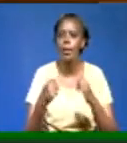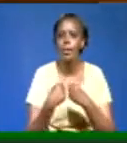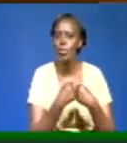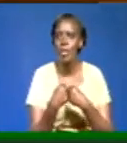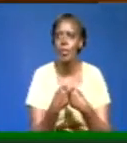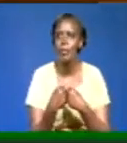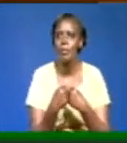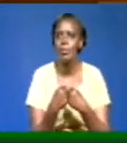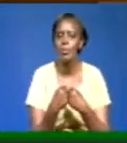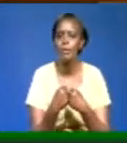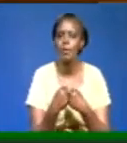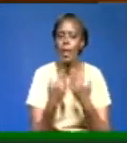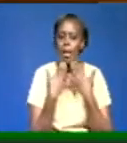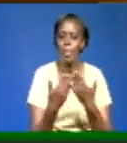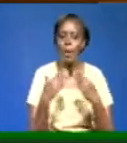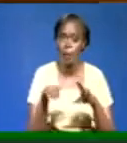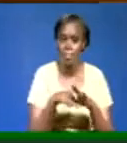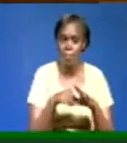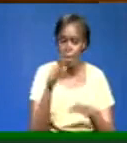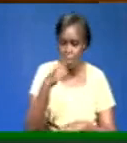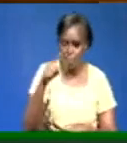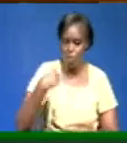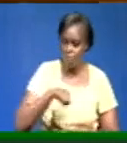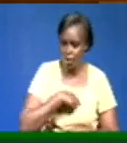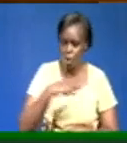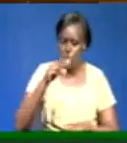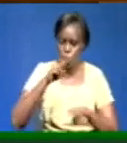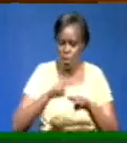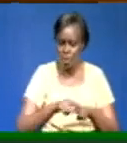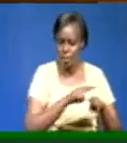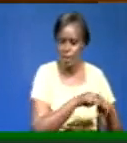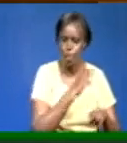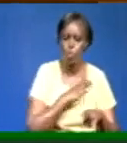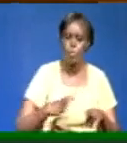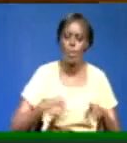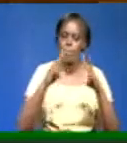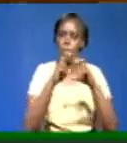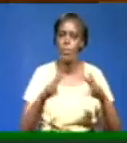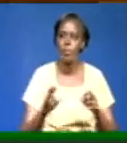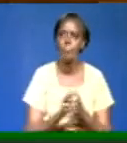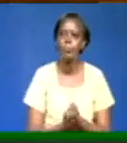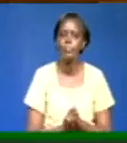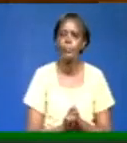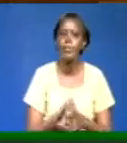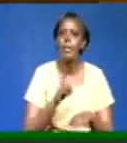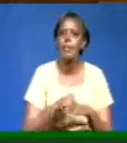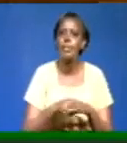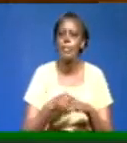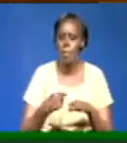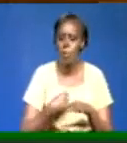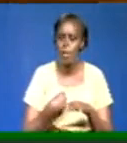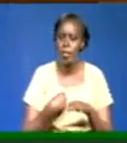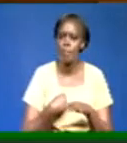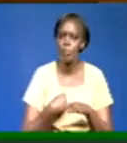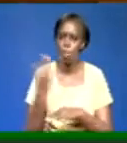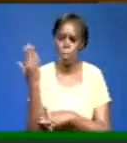I thank members of this house for approving us to go and sit in that vetting committee. When we present ourselves to run